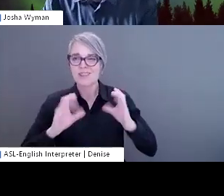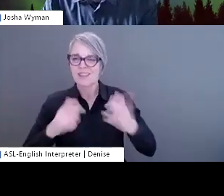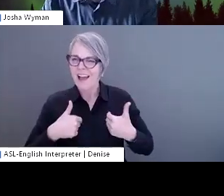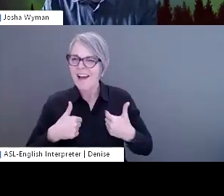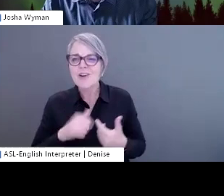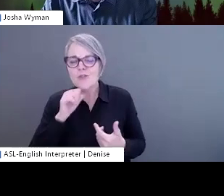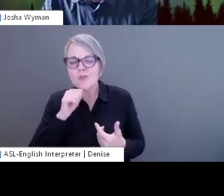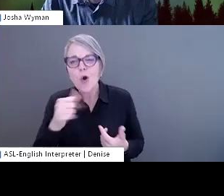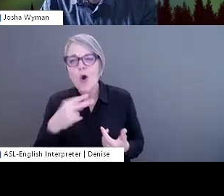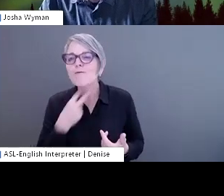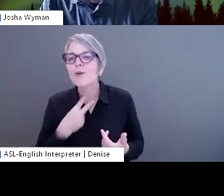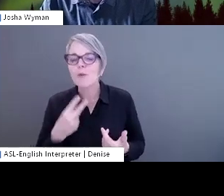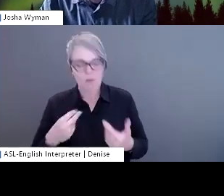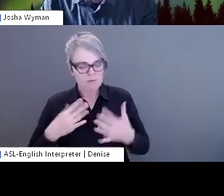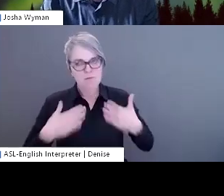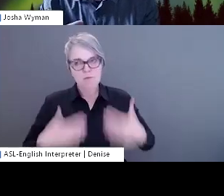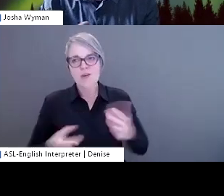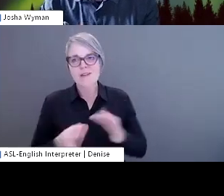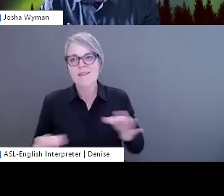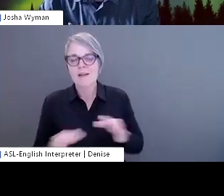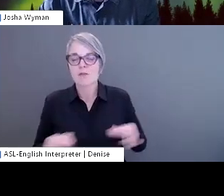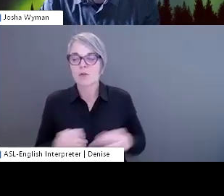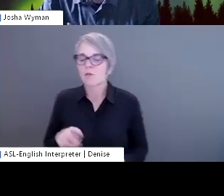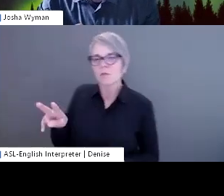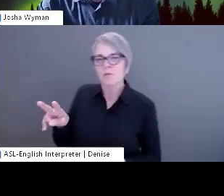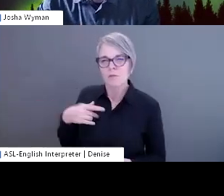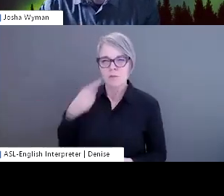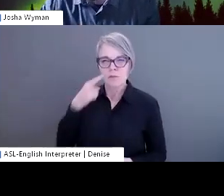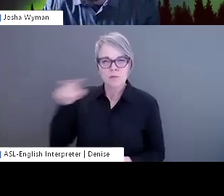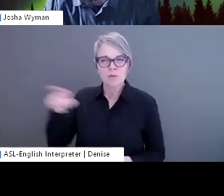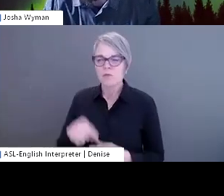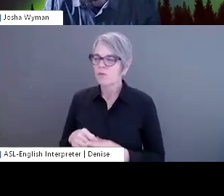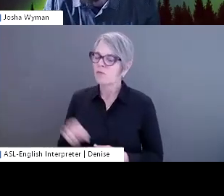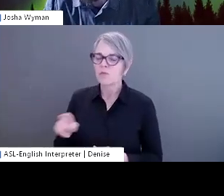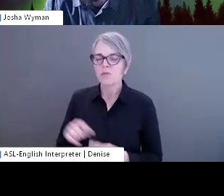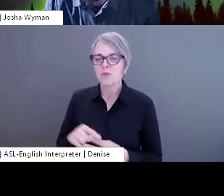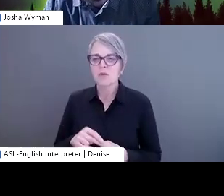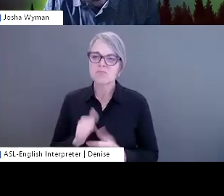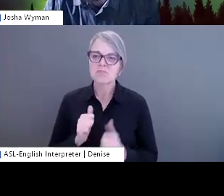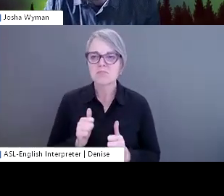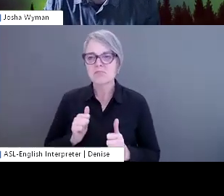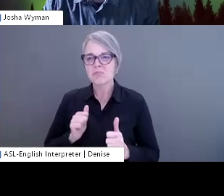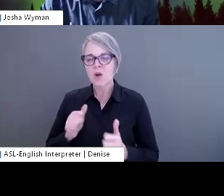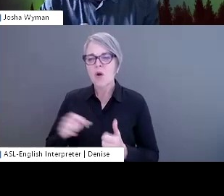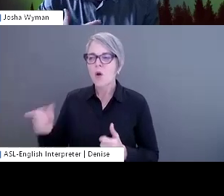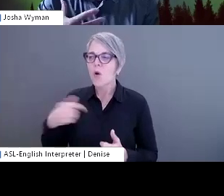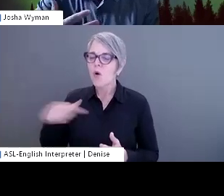eyewitness is perceiving that you are being confrontational or are expressing doubt in their